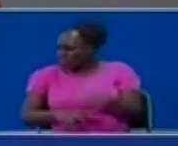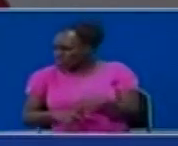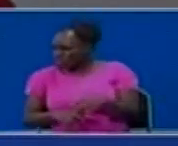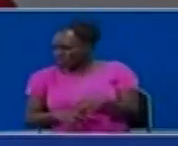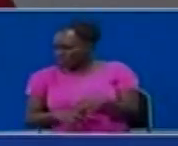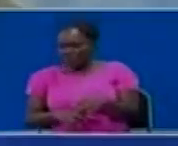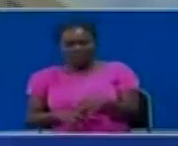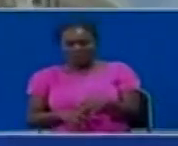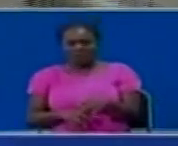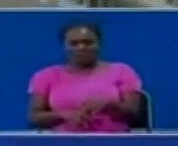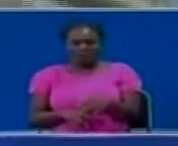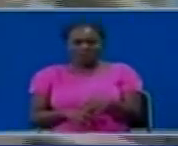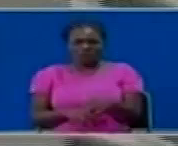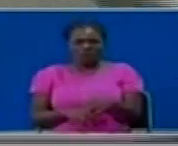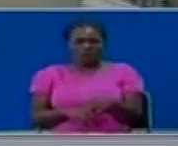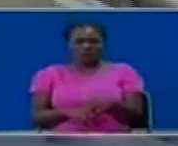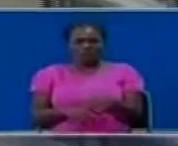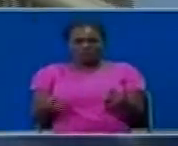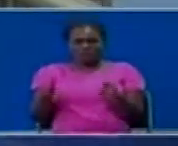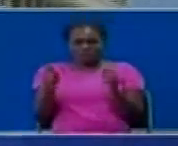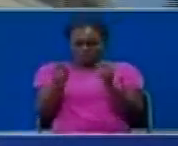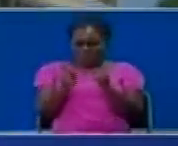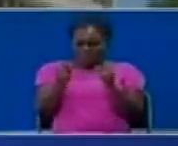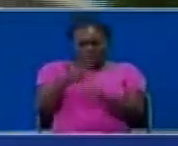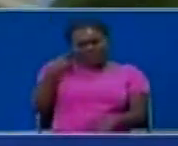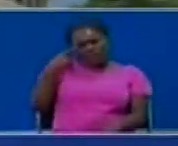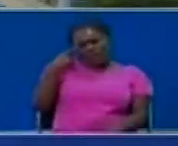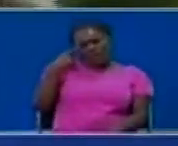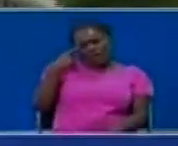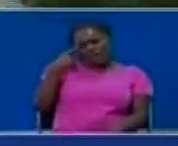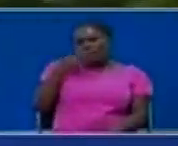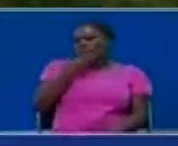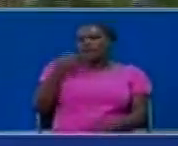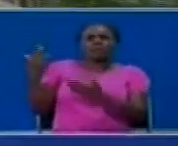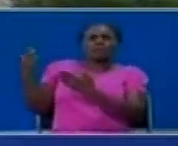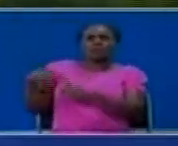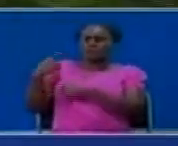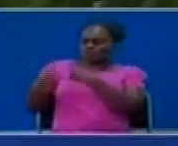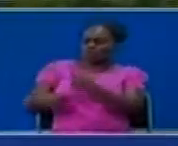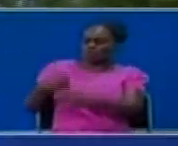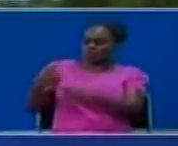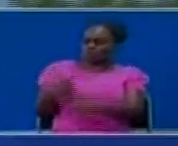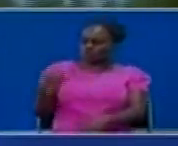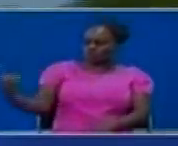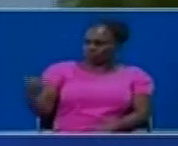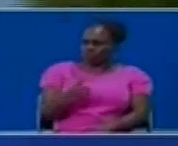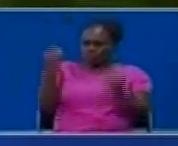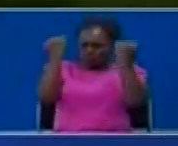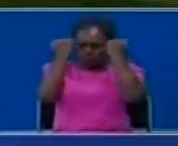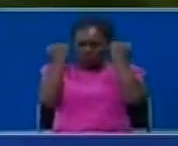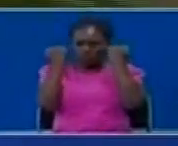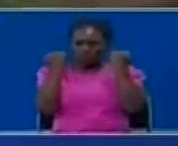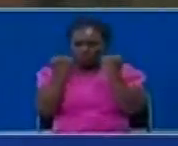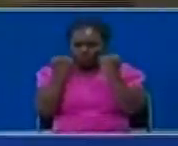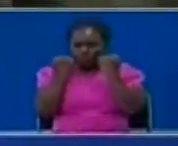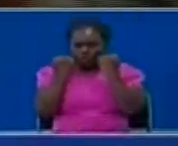are not straight. Despite the pain on his eye, Mzee Salim continues to be a regular visitor of the courts in Mombasa.